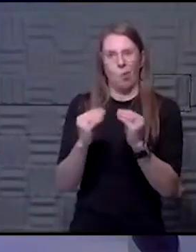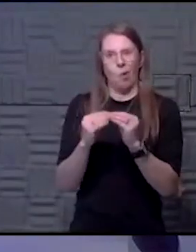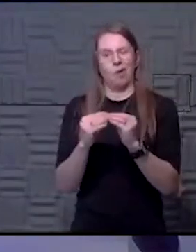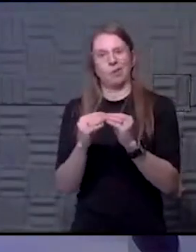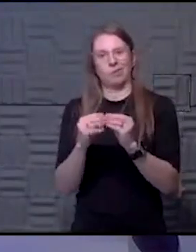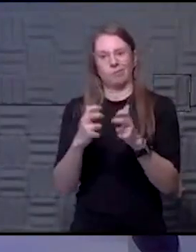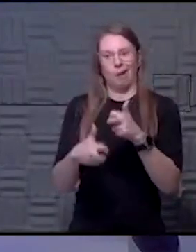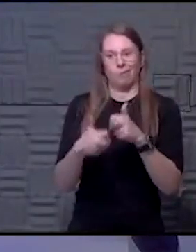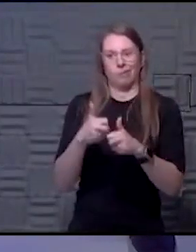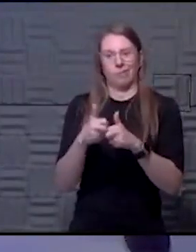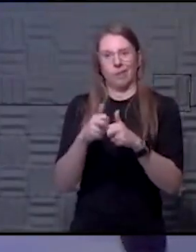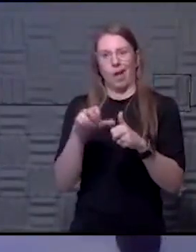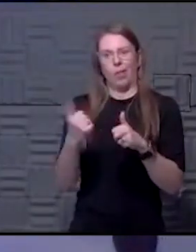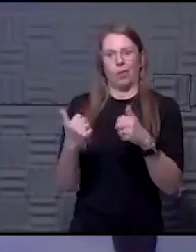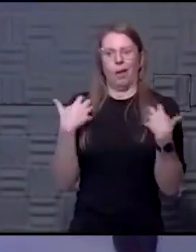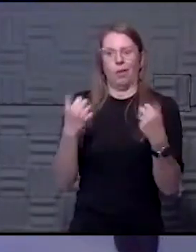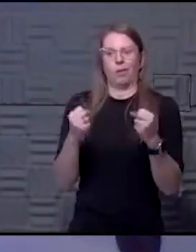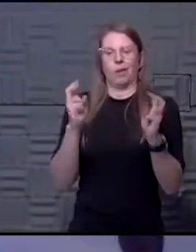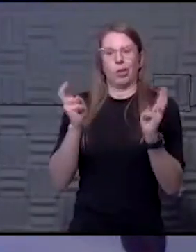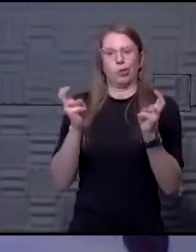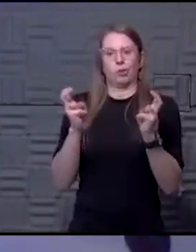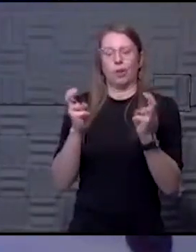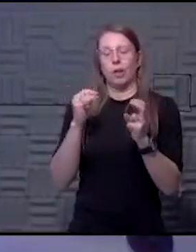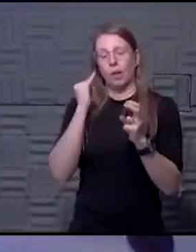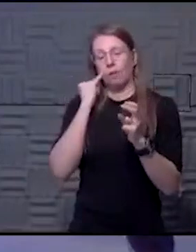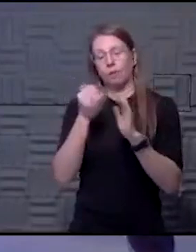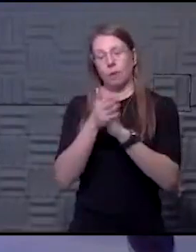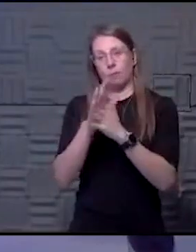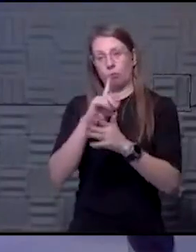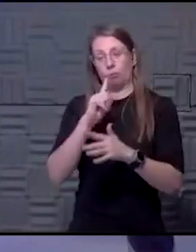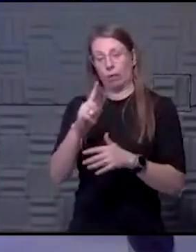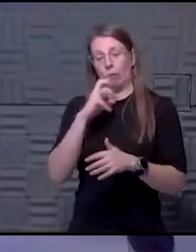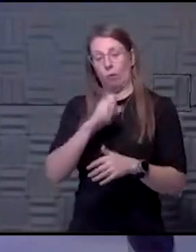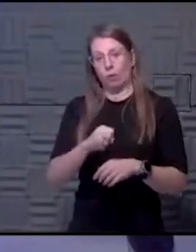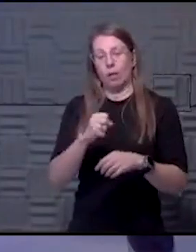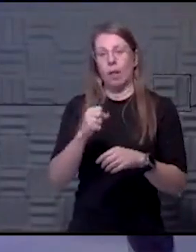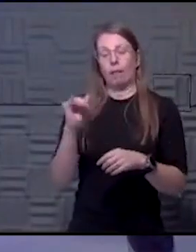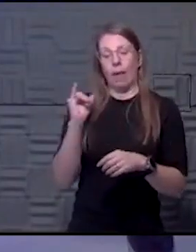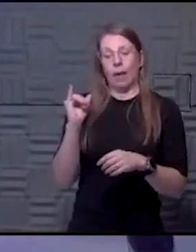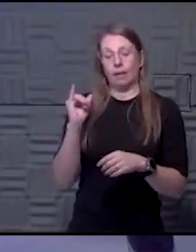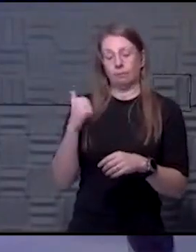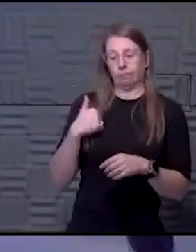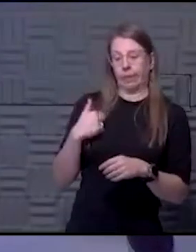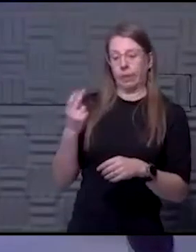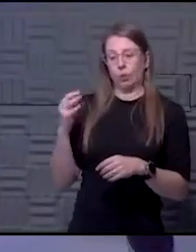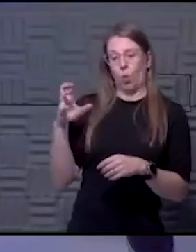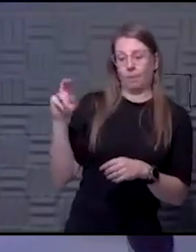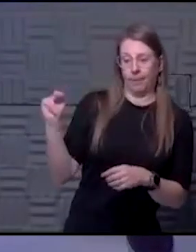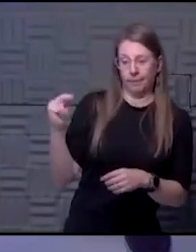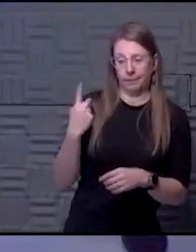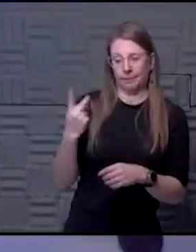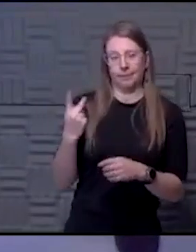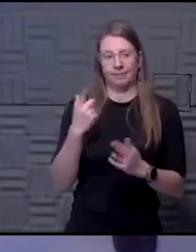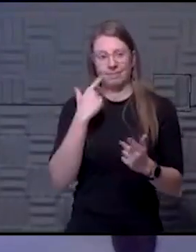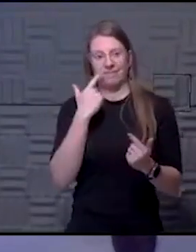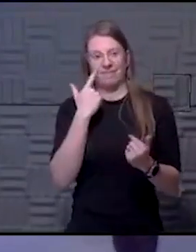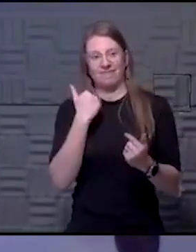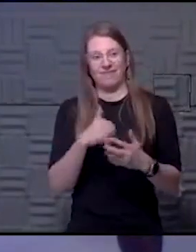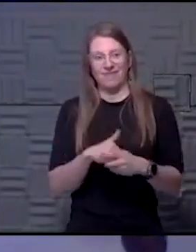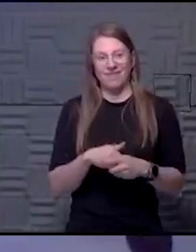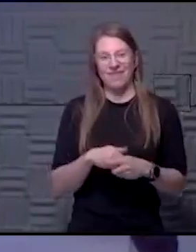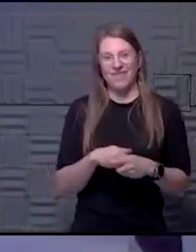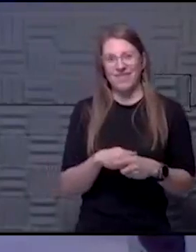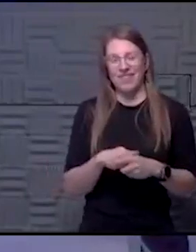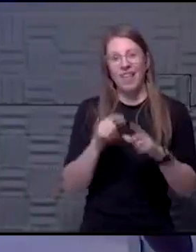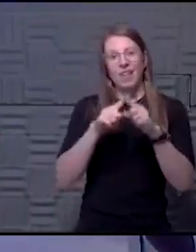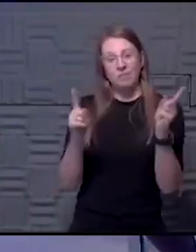comorbid problems. So there's both an age variable, especially if you get really old, and then, like Norman and I, and then there's but